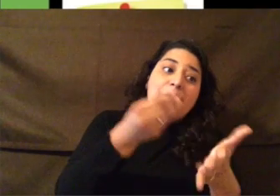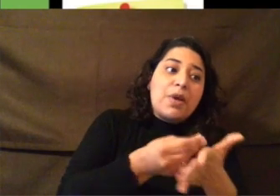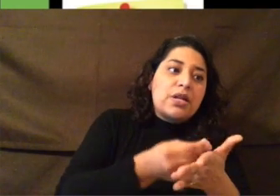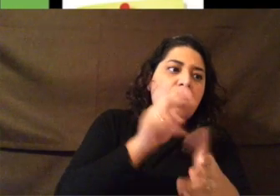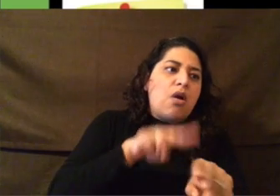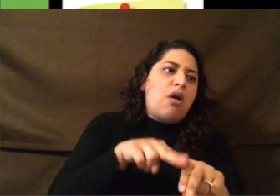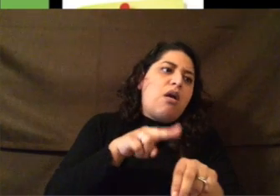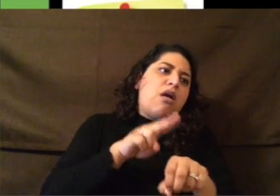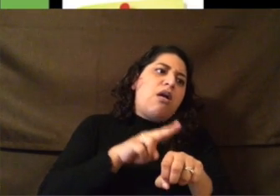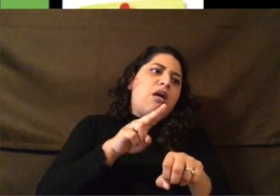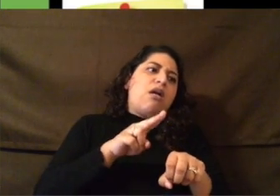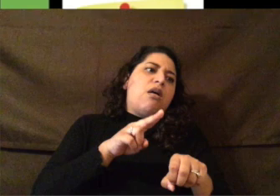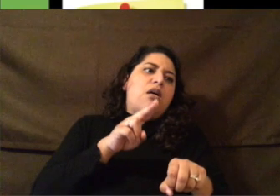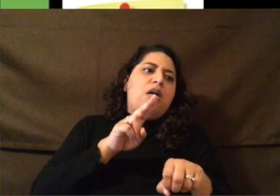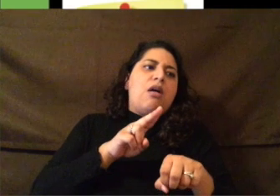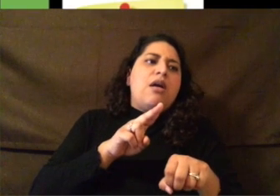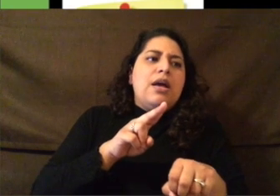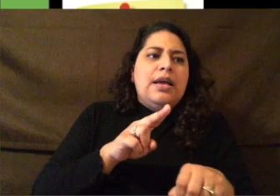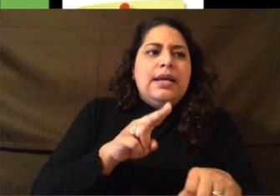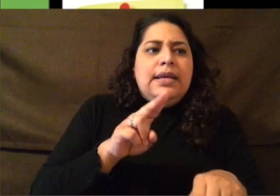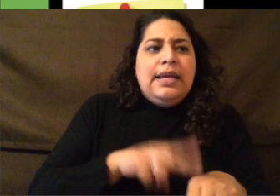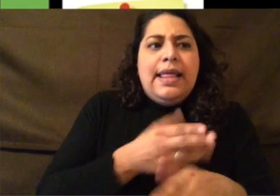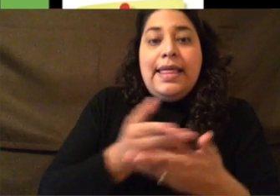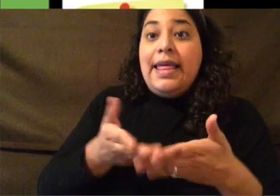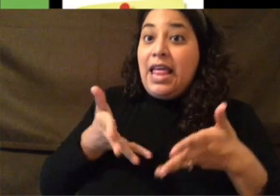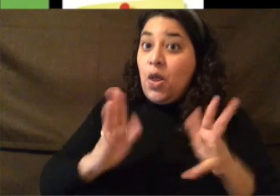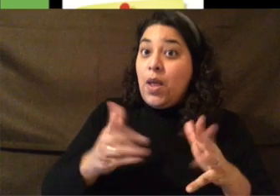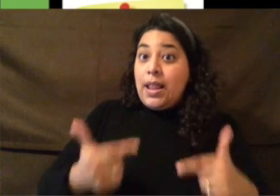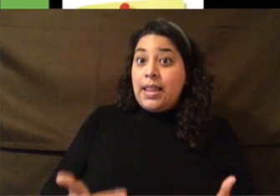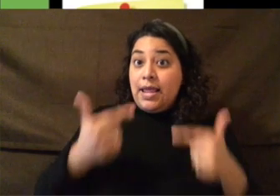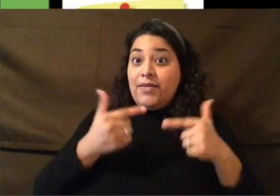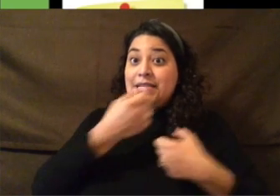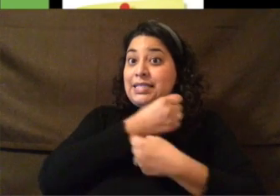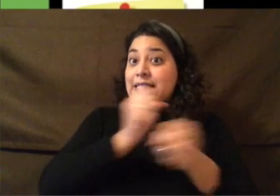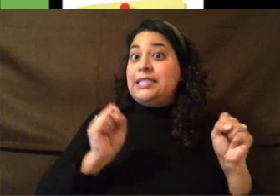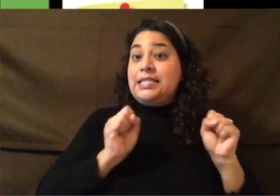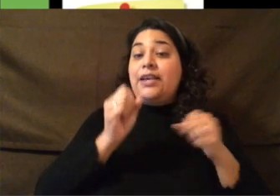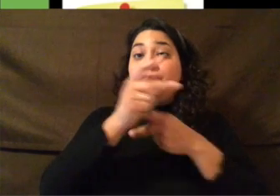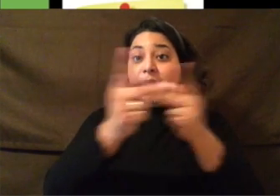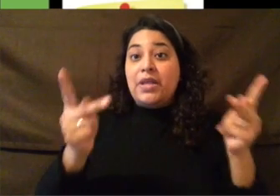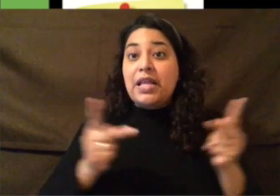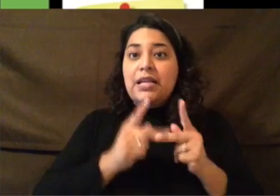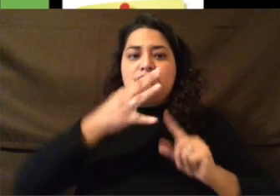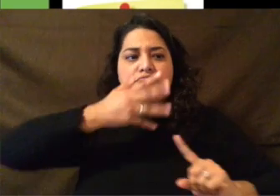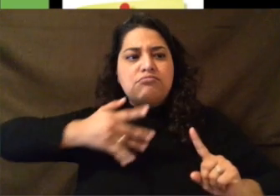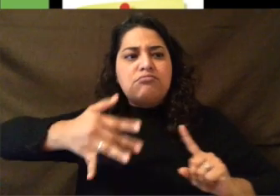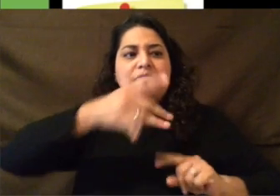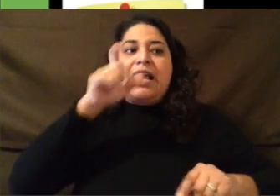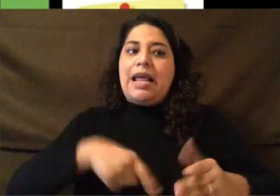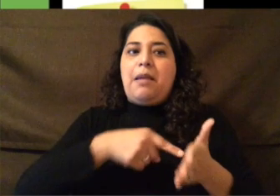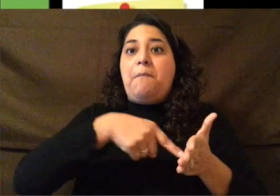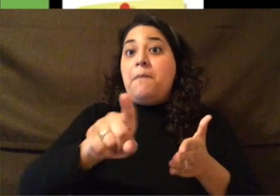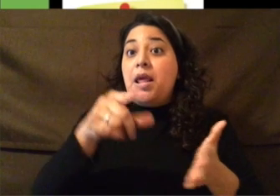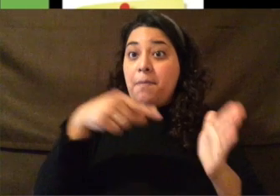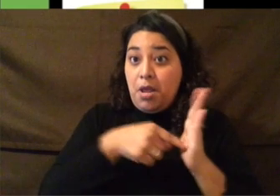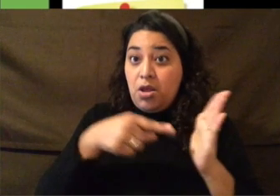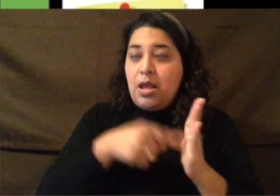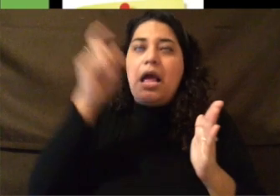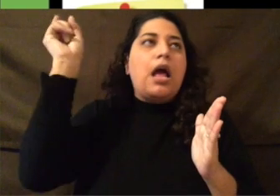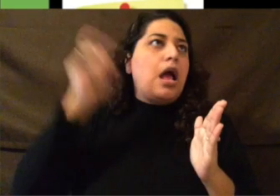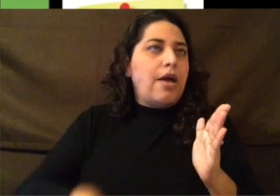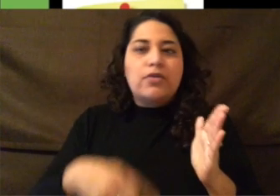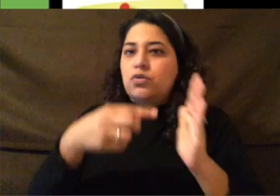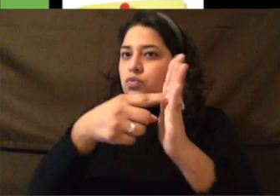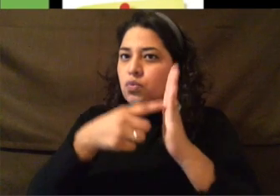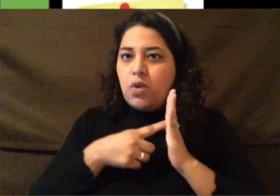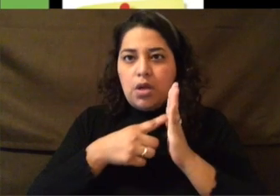spend your money on the things that allow you to live every single day in a safe environment. So you have to pay your bills. That is a